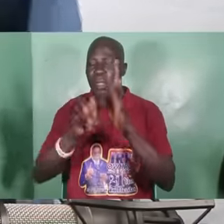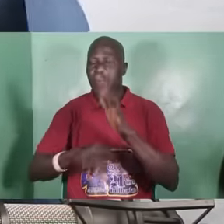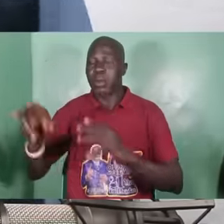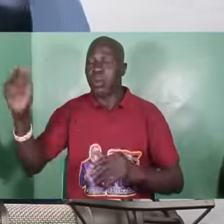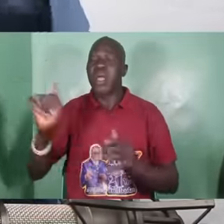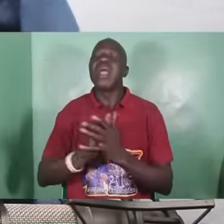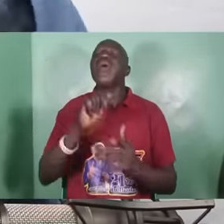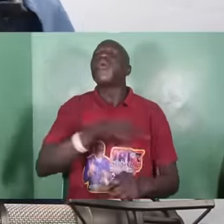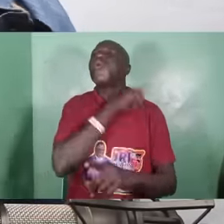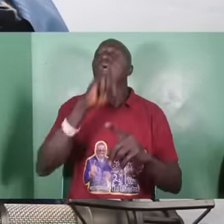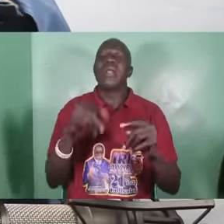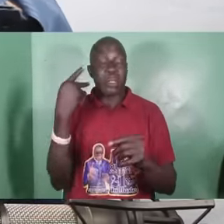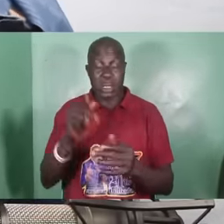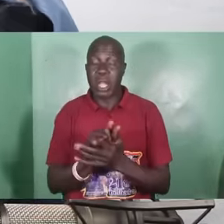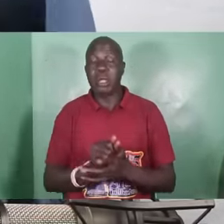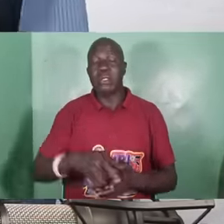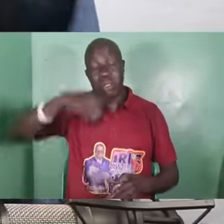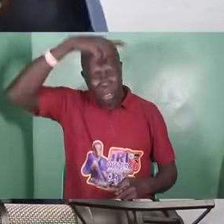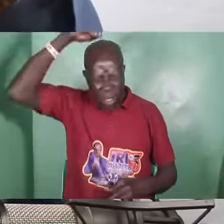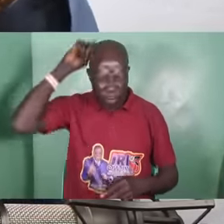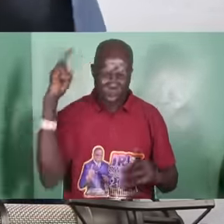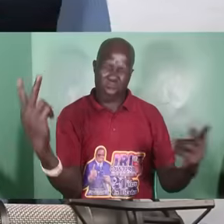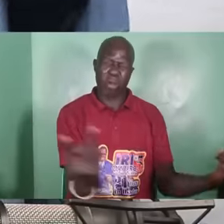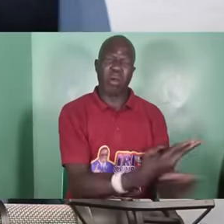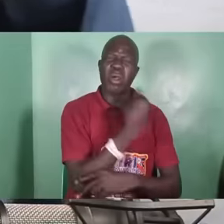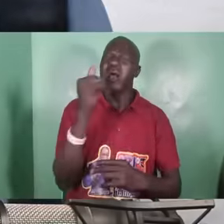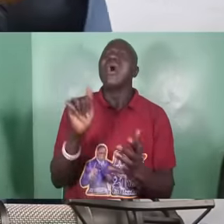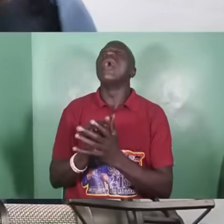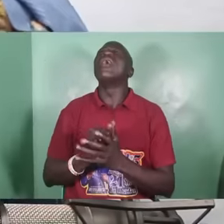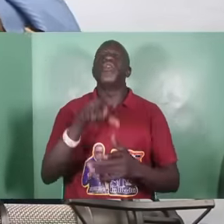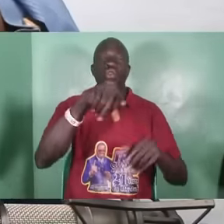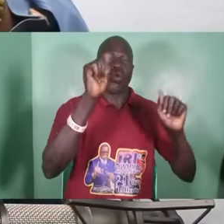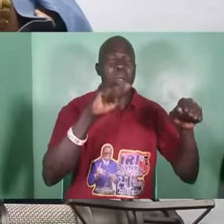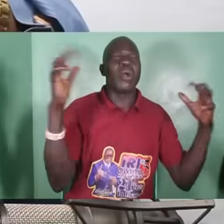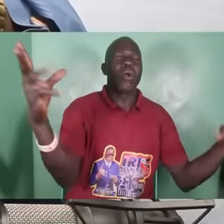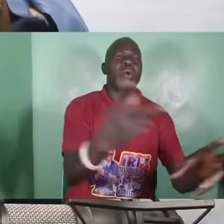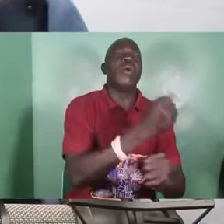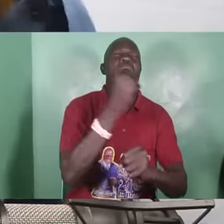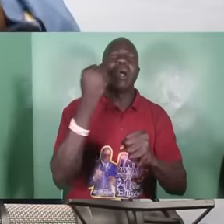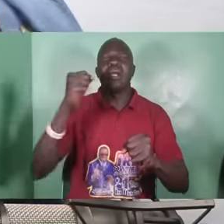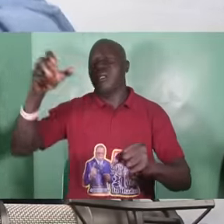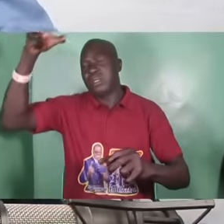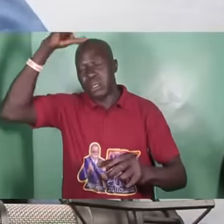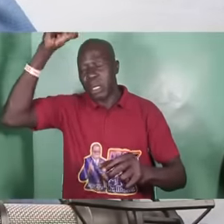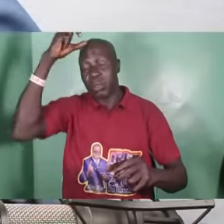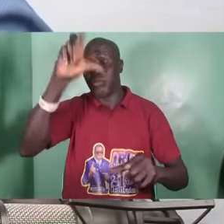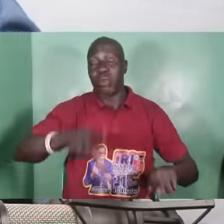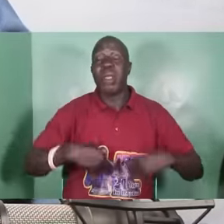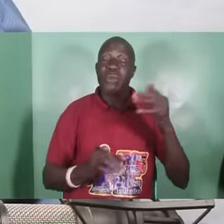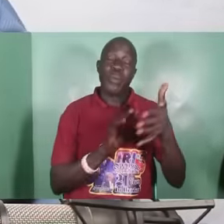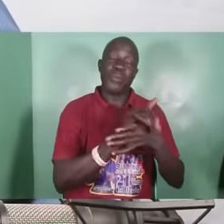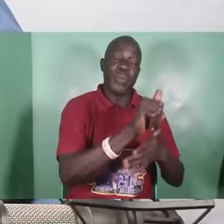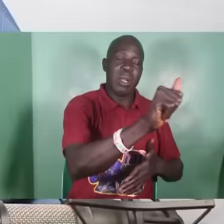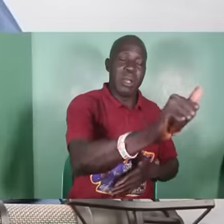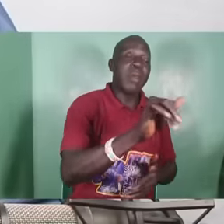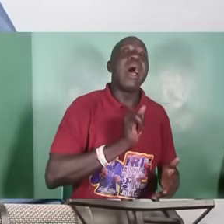it be that it is a seven? How did we conquer it? Listen, sir. Only seven men are here. You can conquer the giants of your life. If you believe.